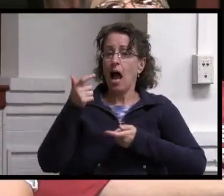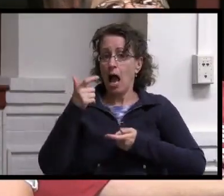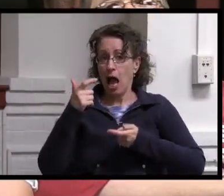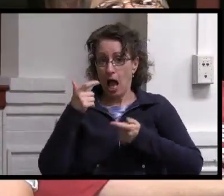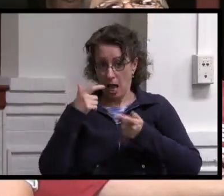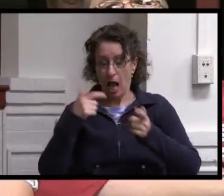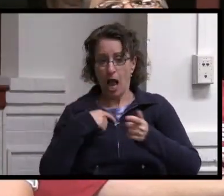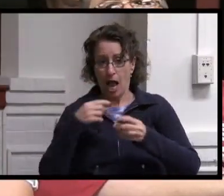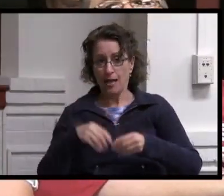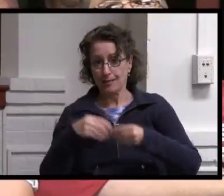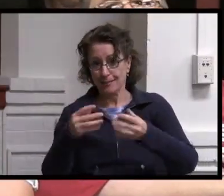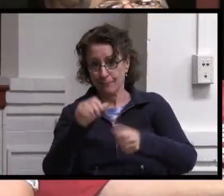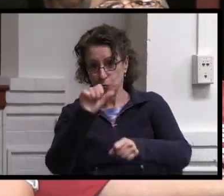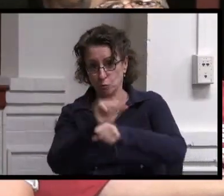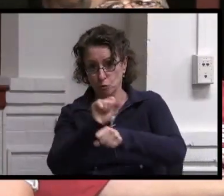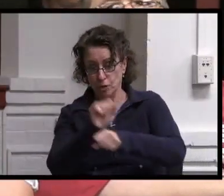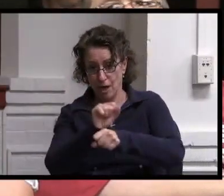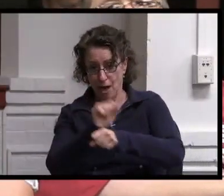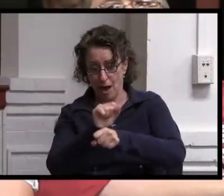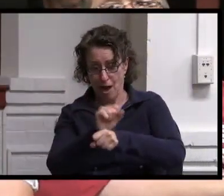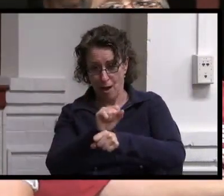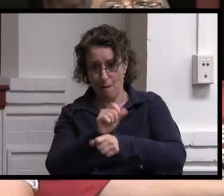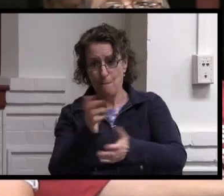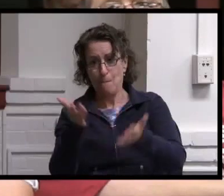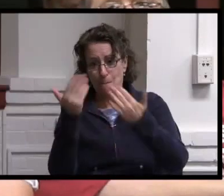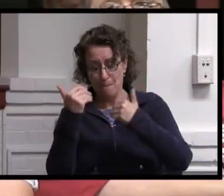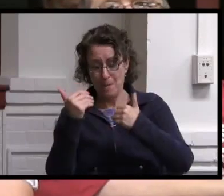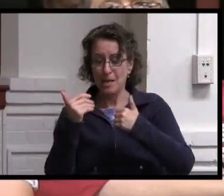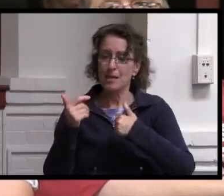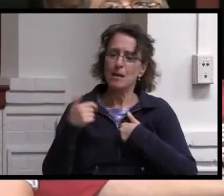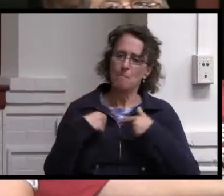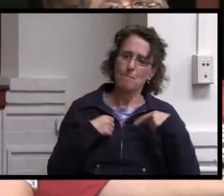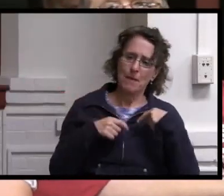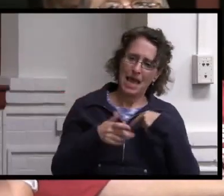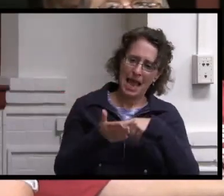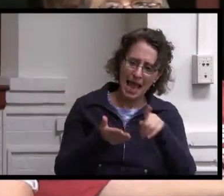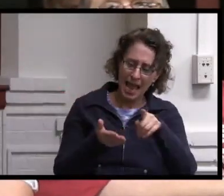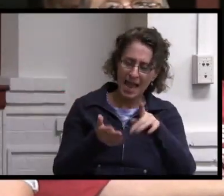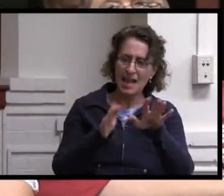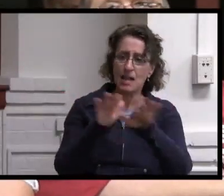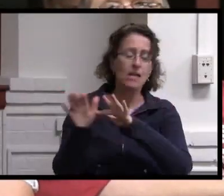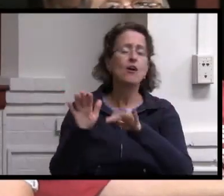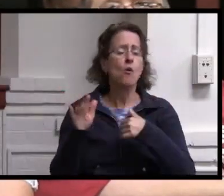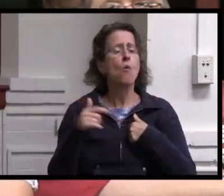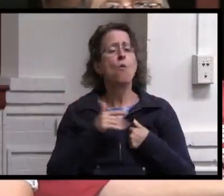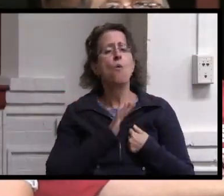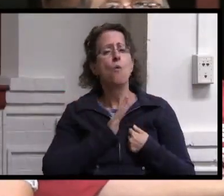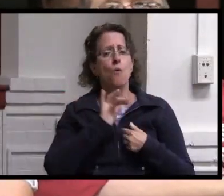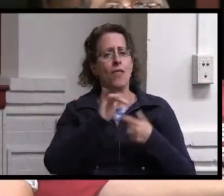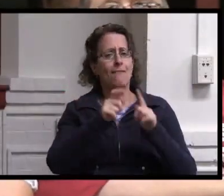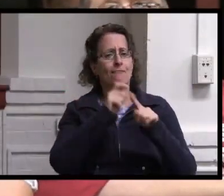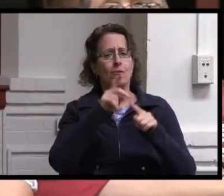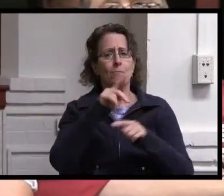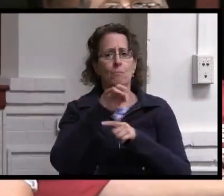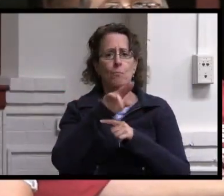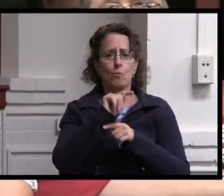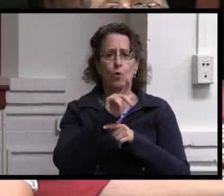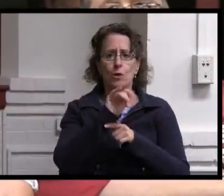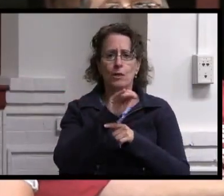and the reference to Portland and their program, and I think it's a great idea. But I also